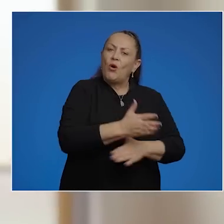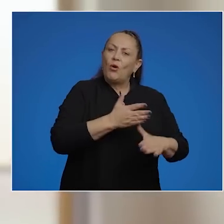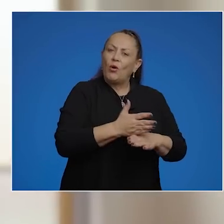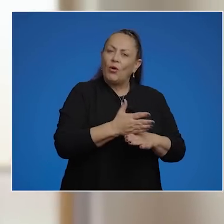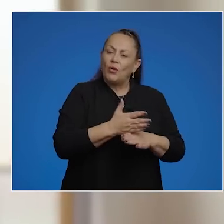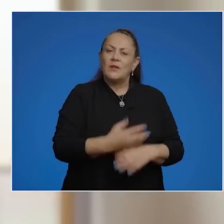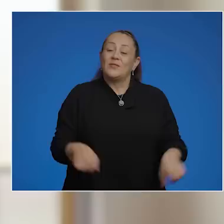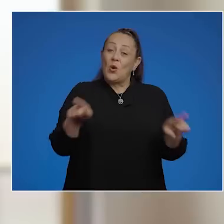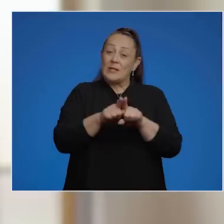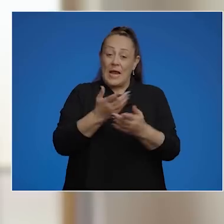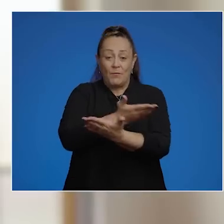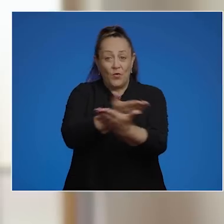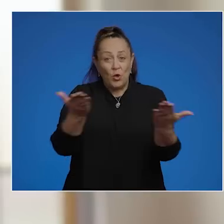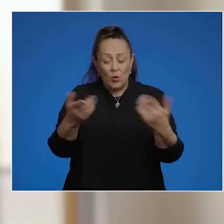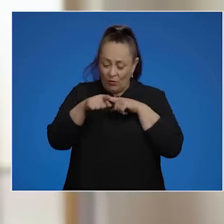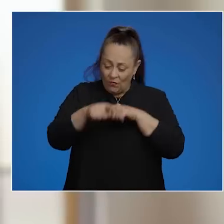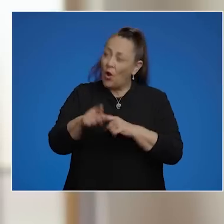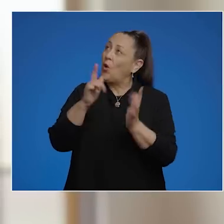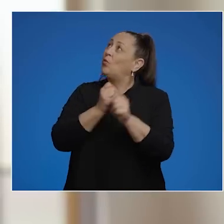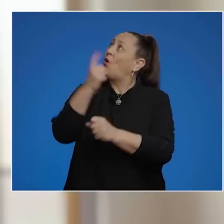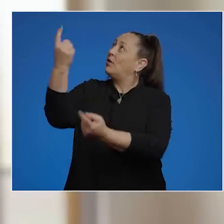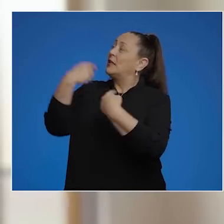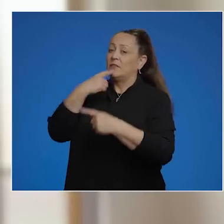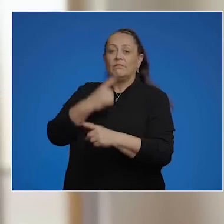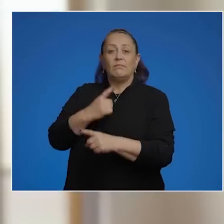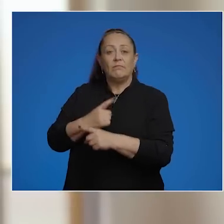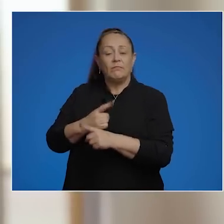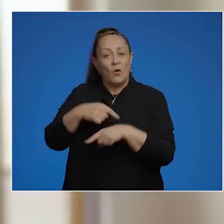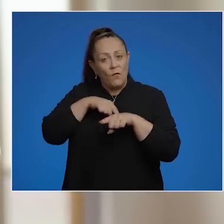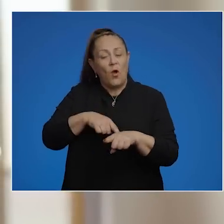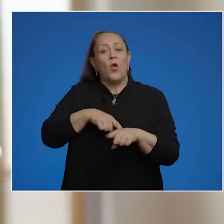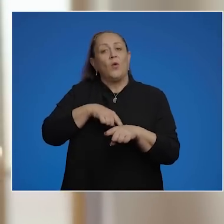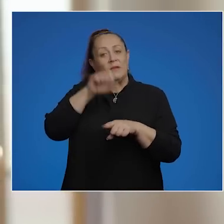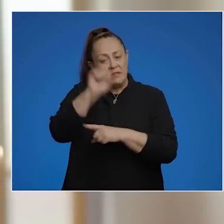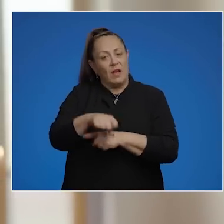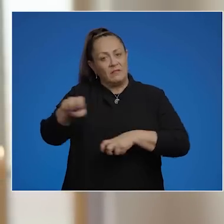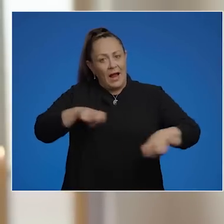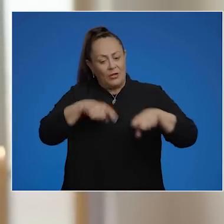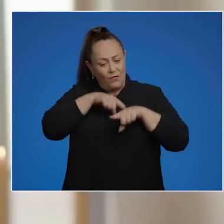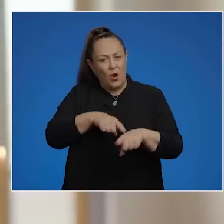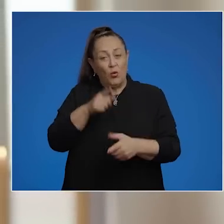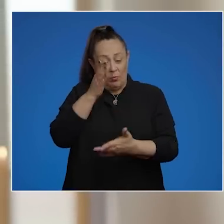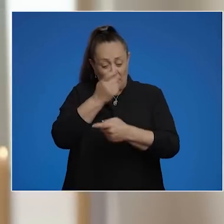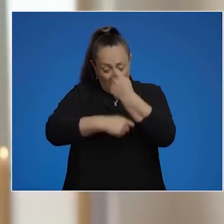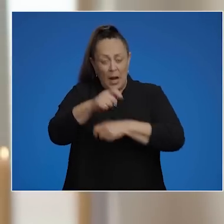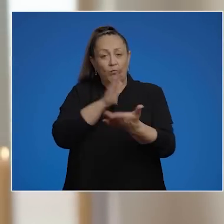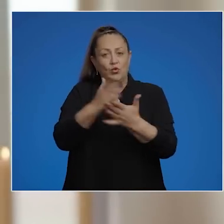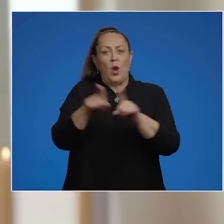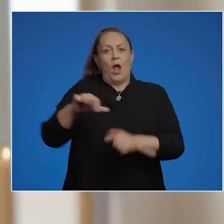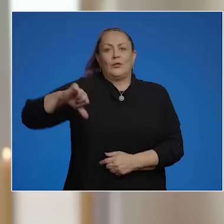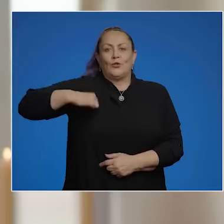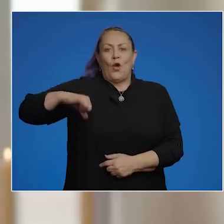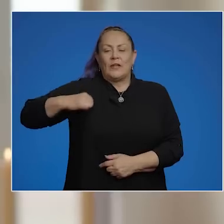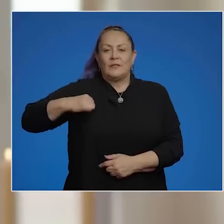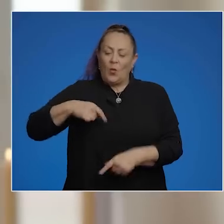you, when you have done all you have been told to do, say, We are merely servants, and we have